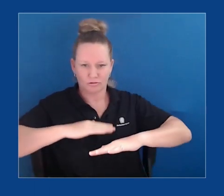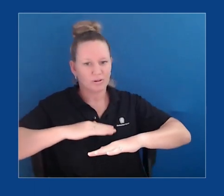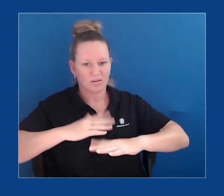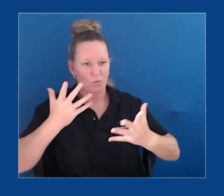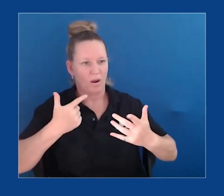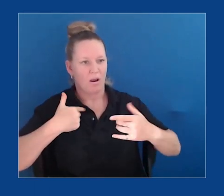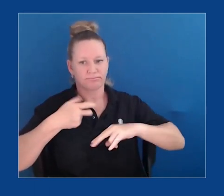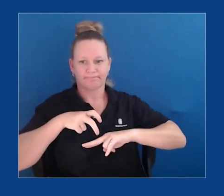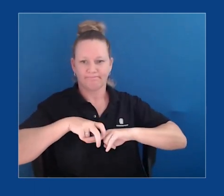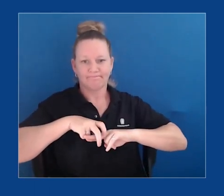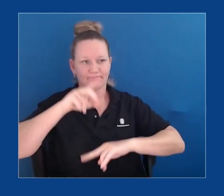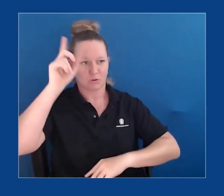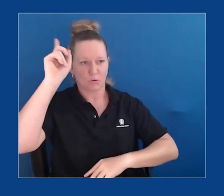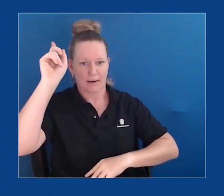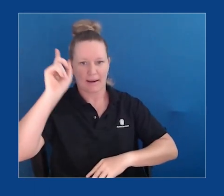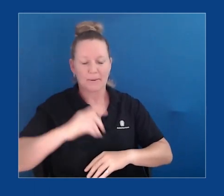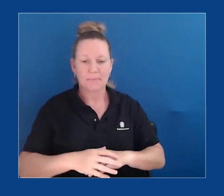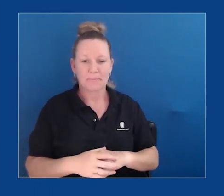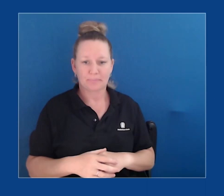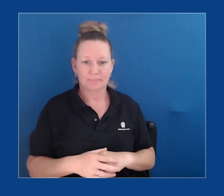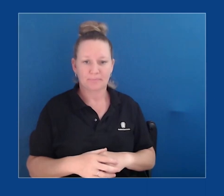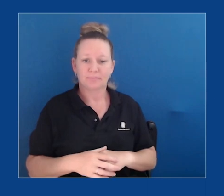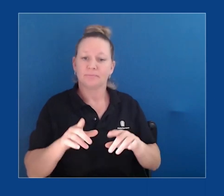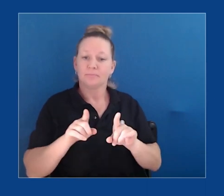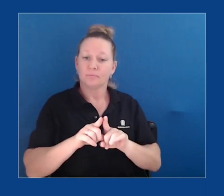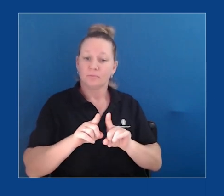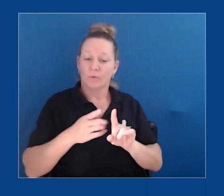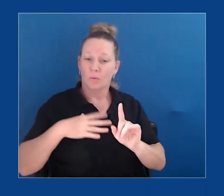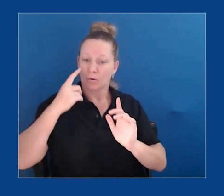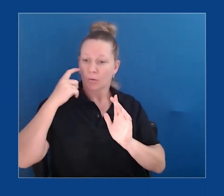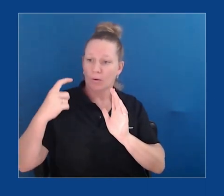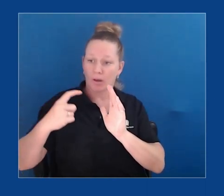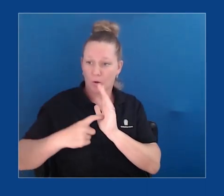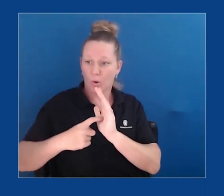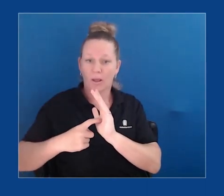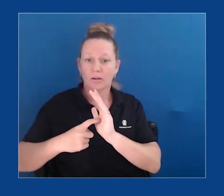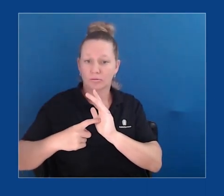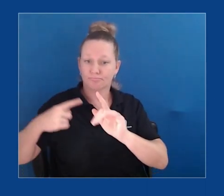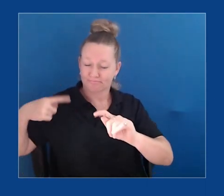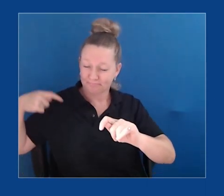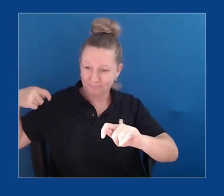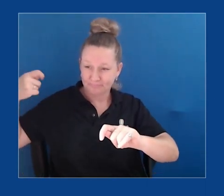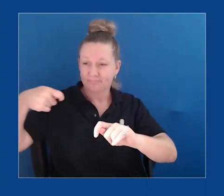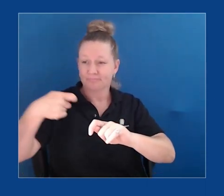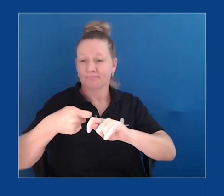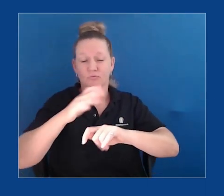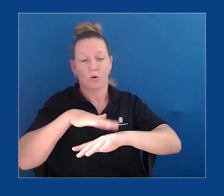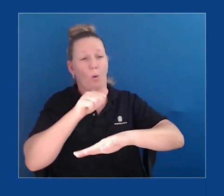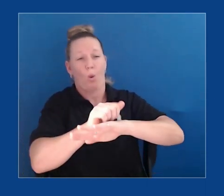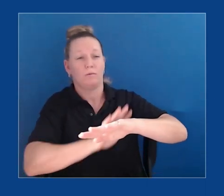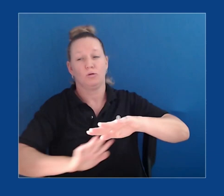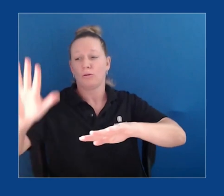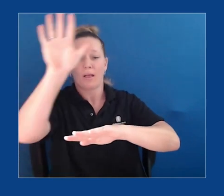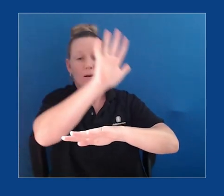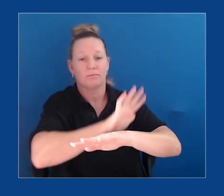and like to acknowledge all the ancestors from right across the nation, whose